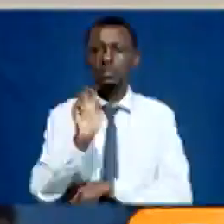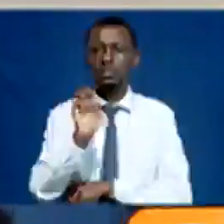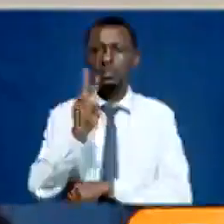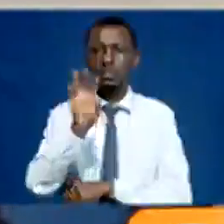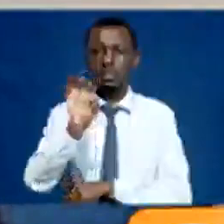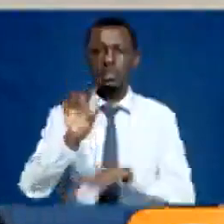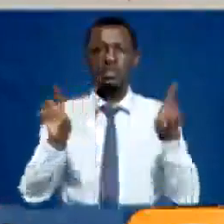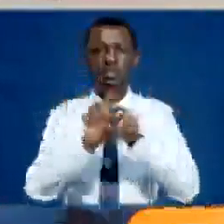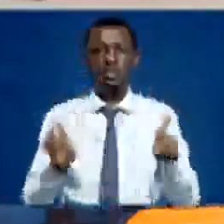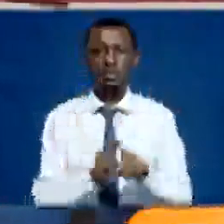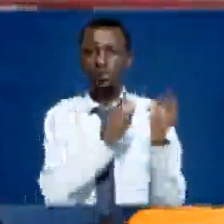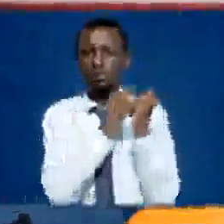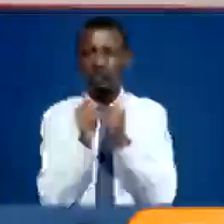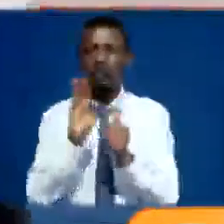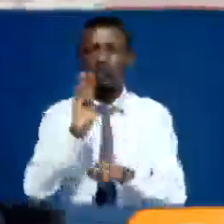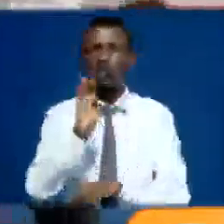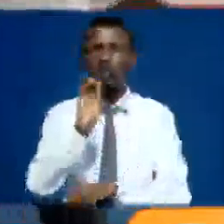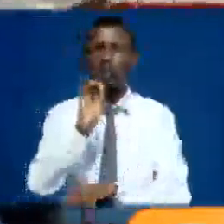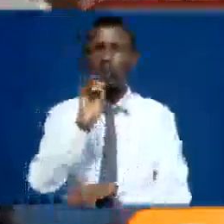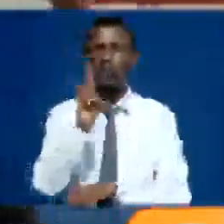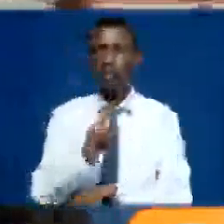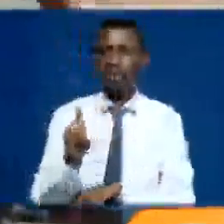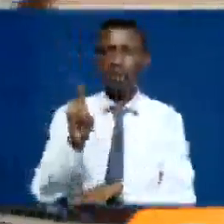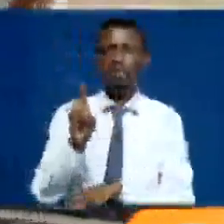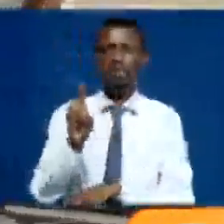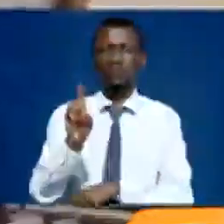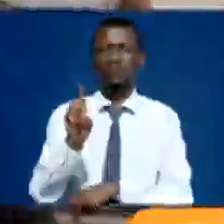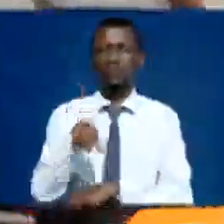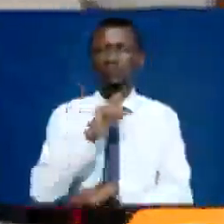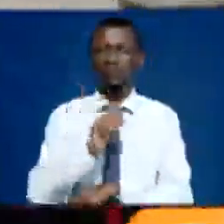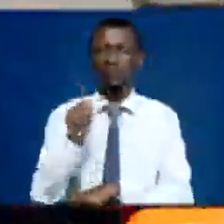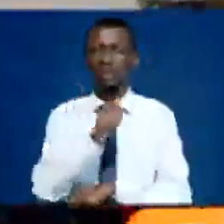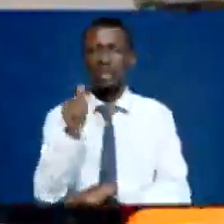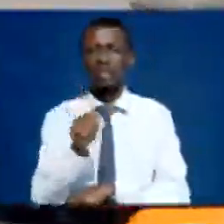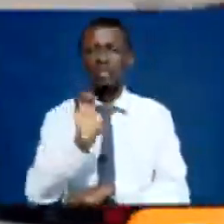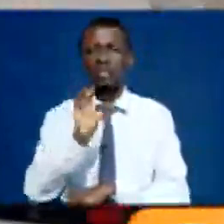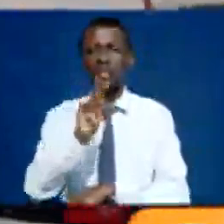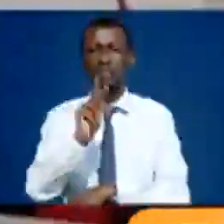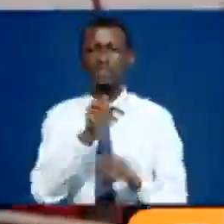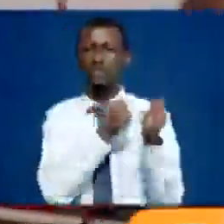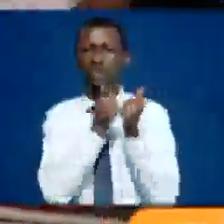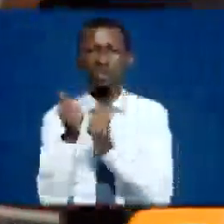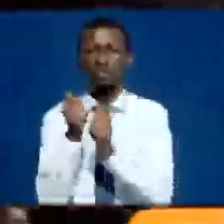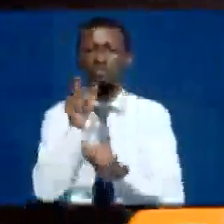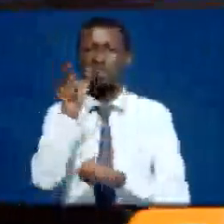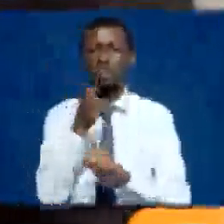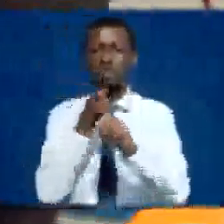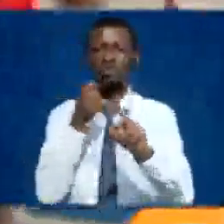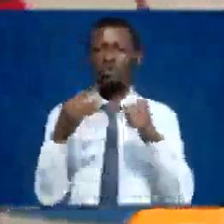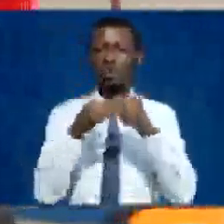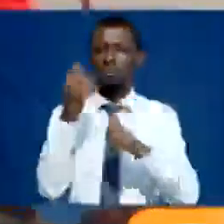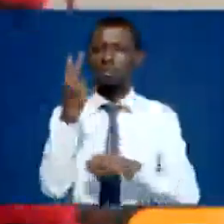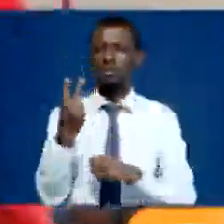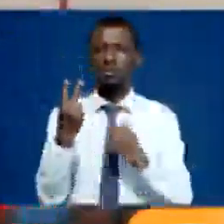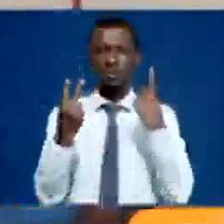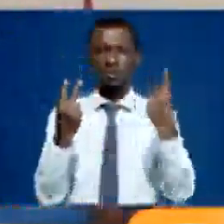of Vihiga 3-0, while Eric Odongo of Kisumu edged out Gilbert Minor of Kibra 2-1. In the 60